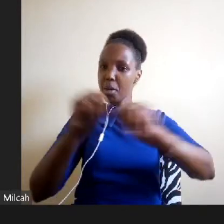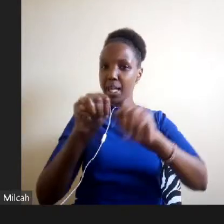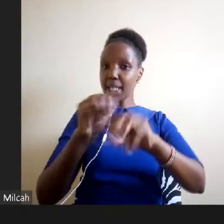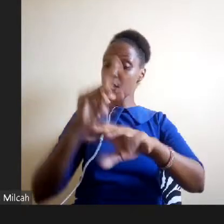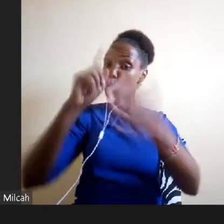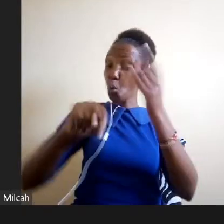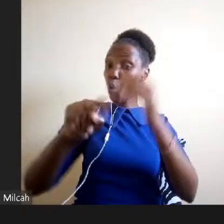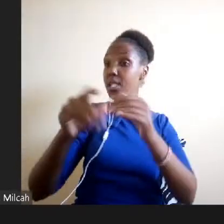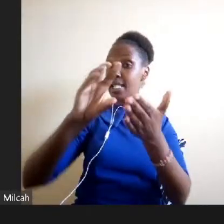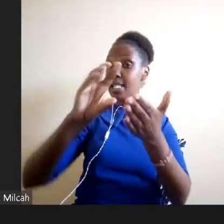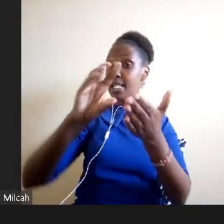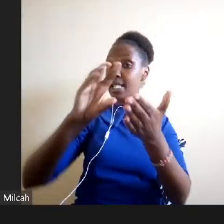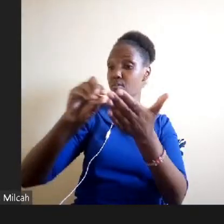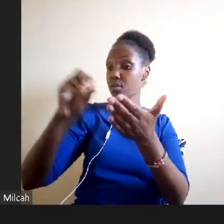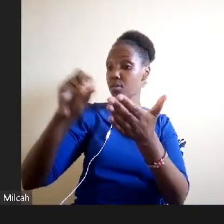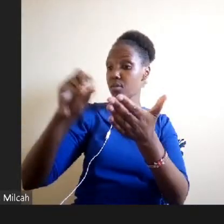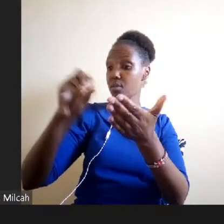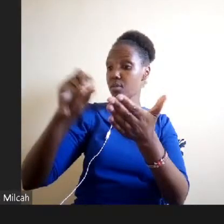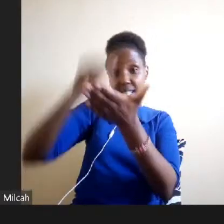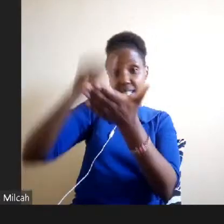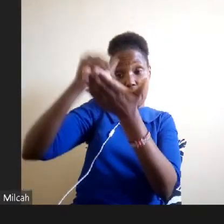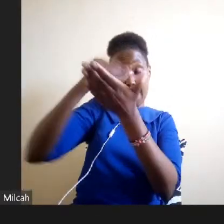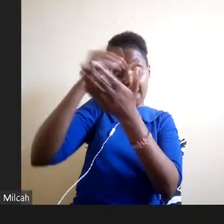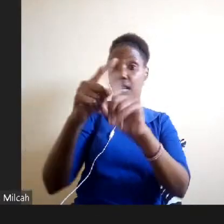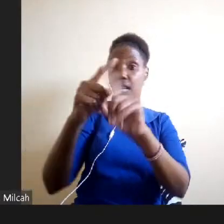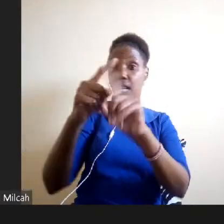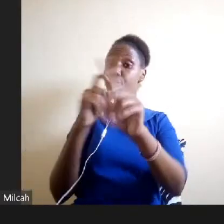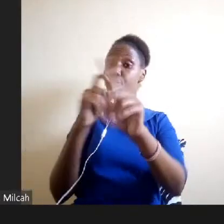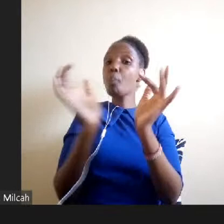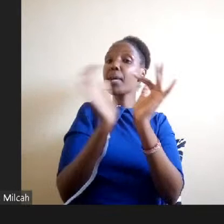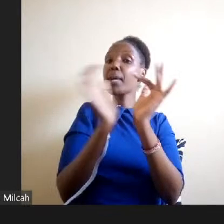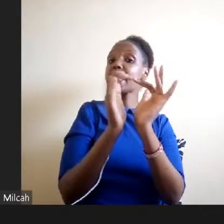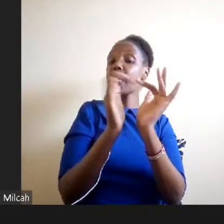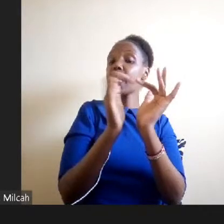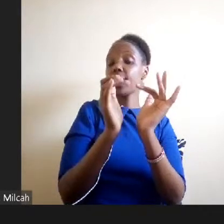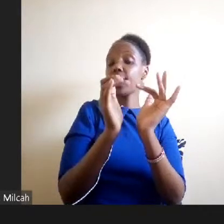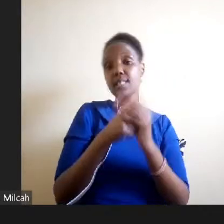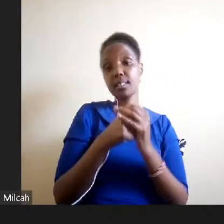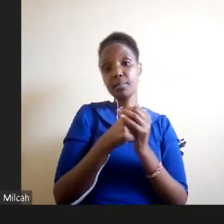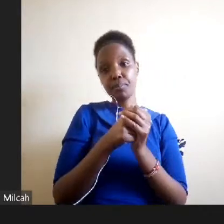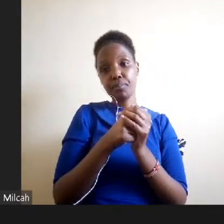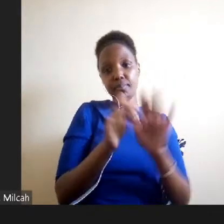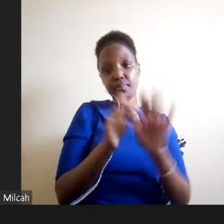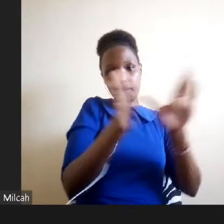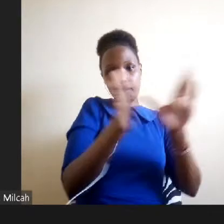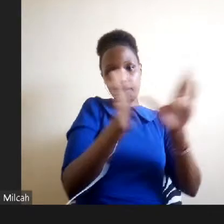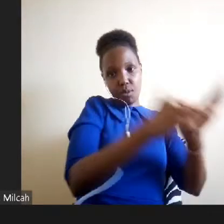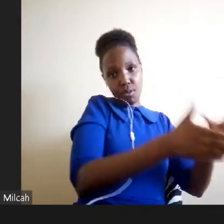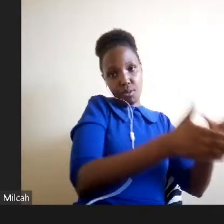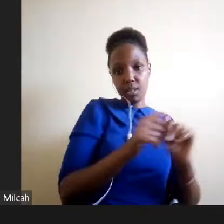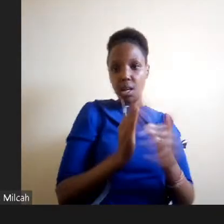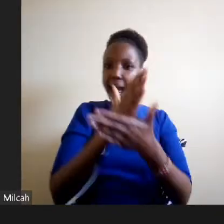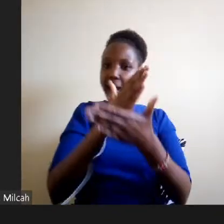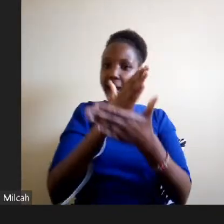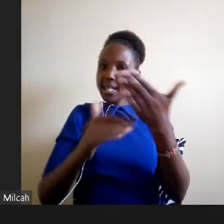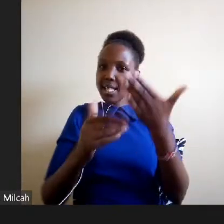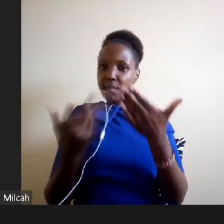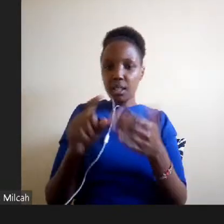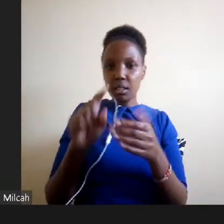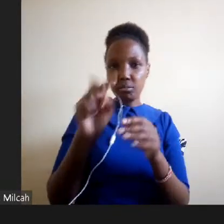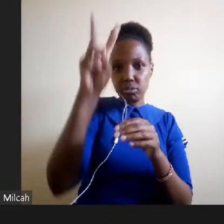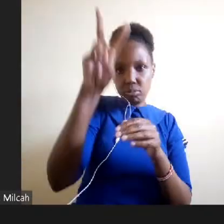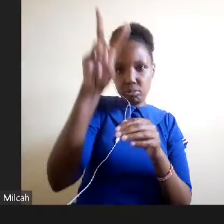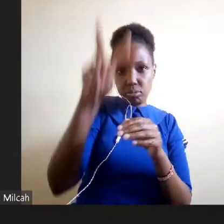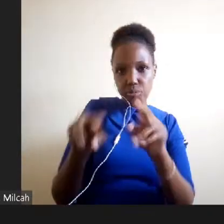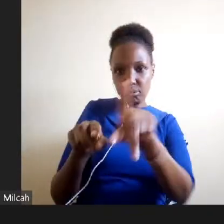coming through into our children's devices. We also have something else that is very exciting, that as